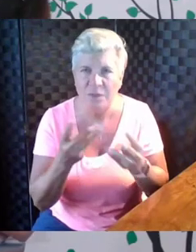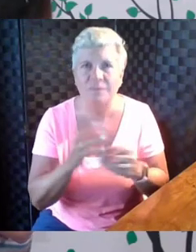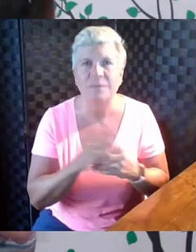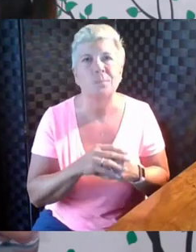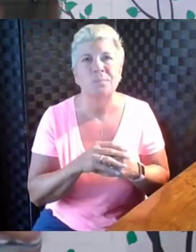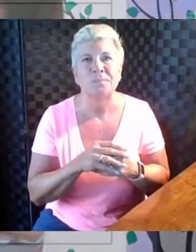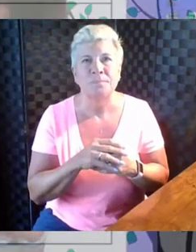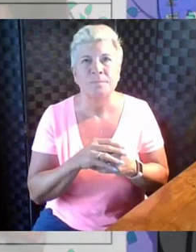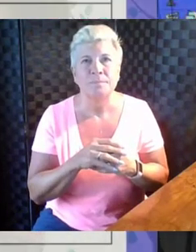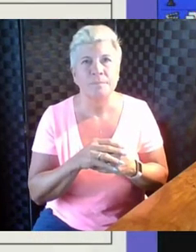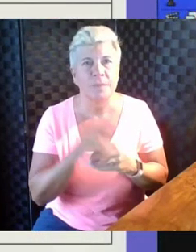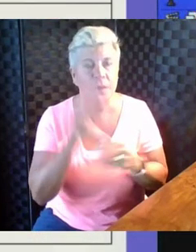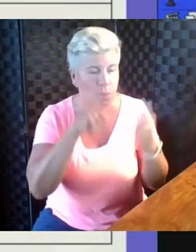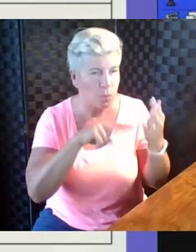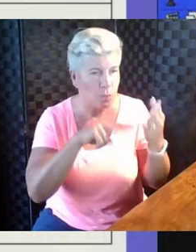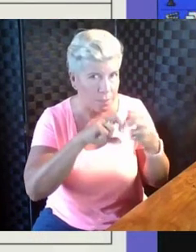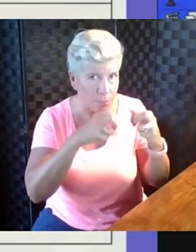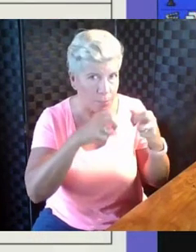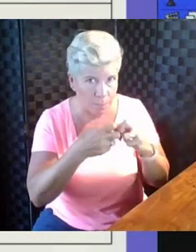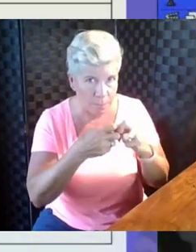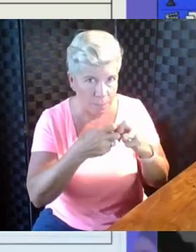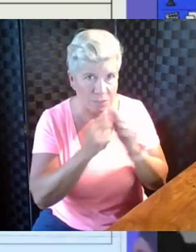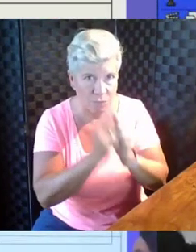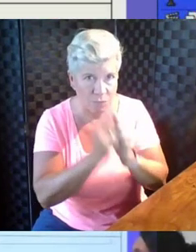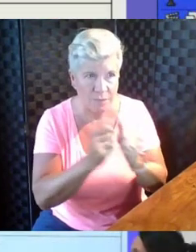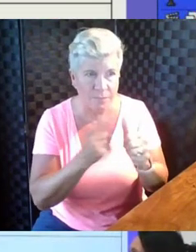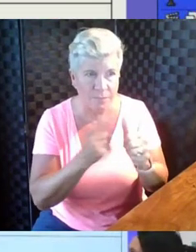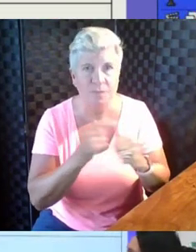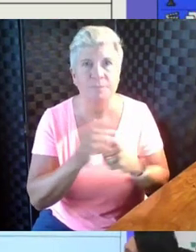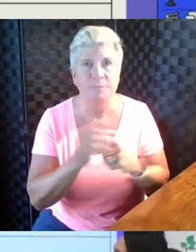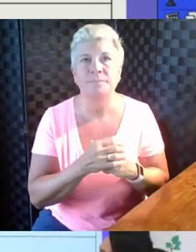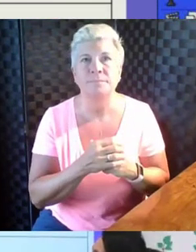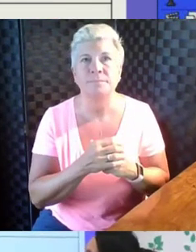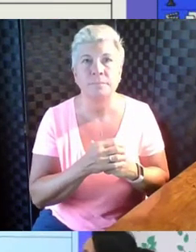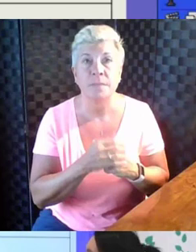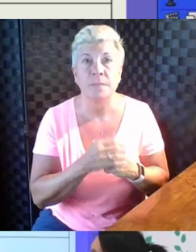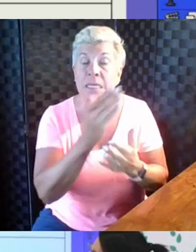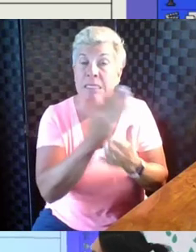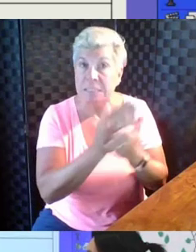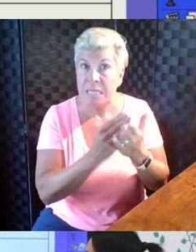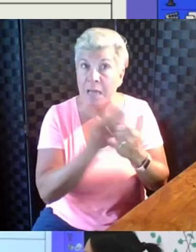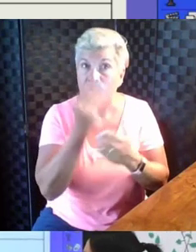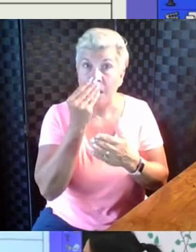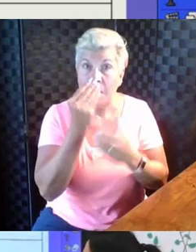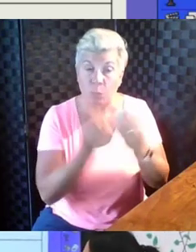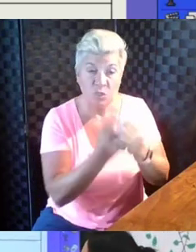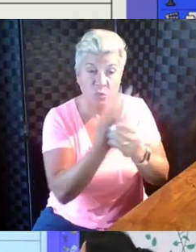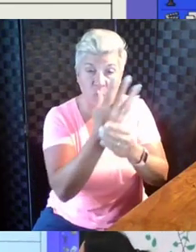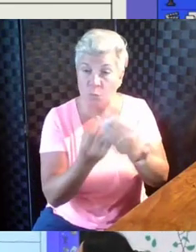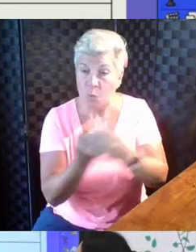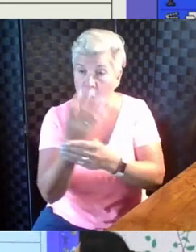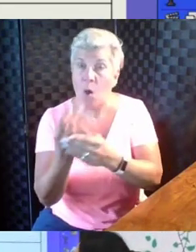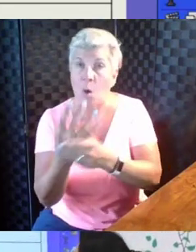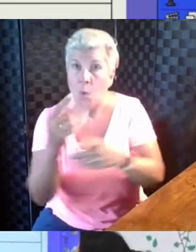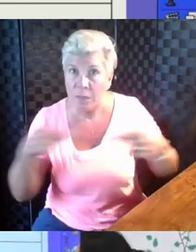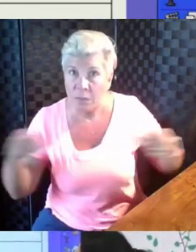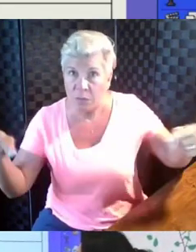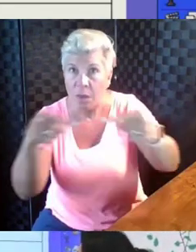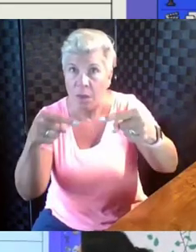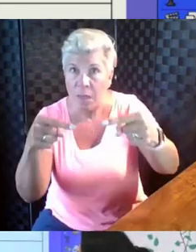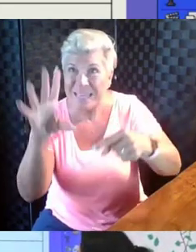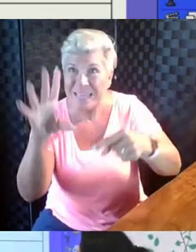solve. So let's read the problem together first. There were some flowers growing in the garden. 9